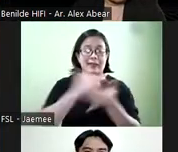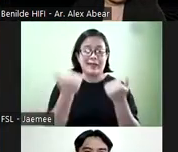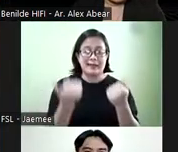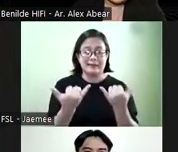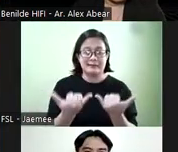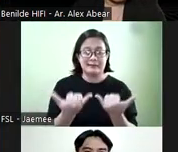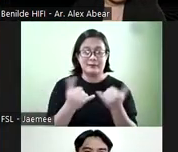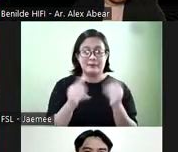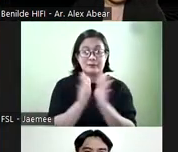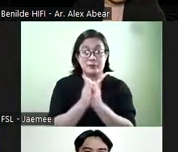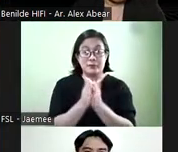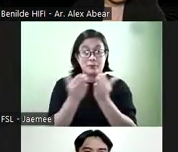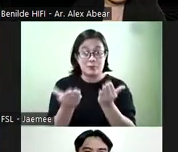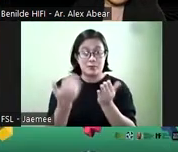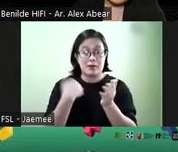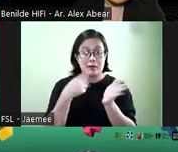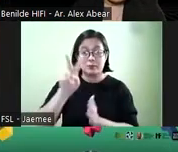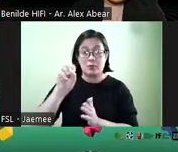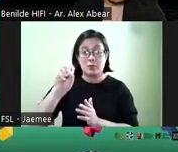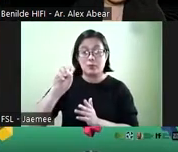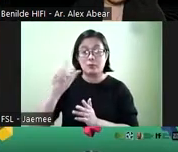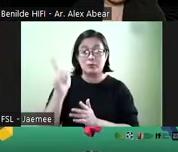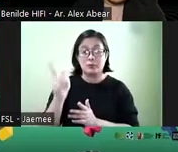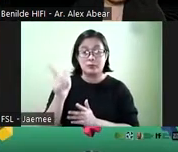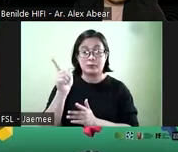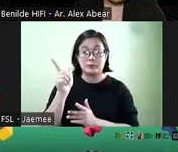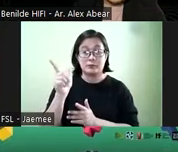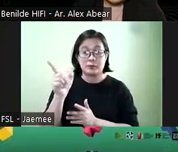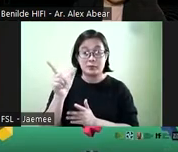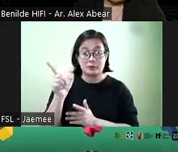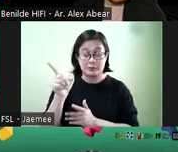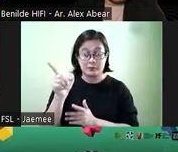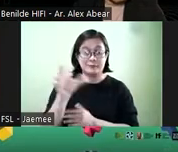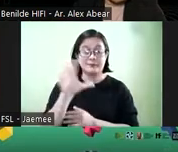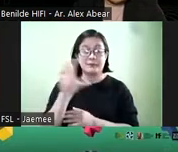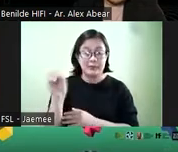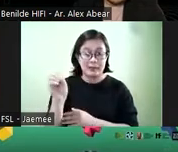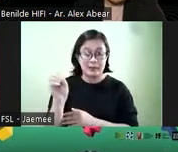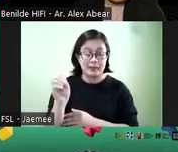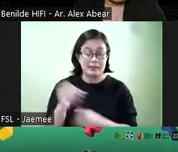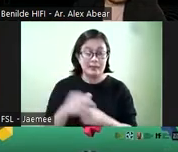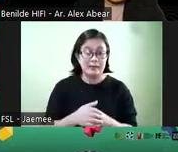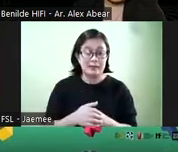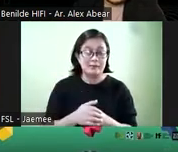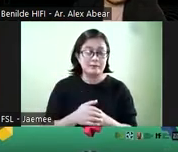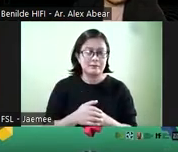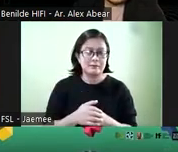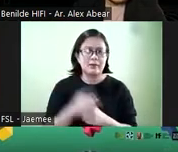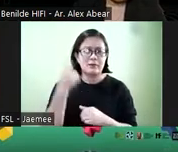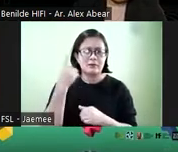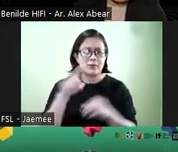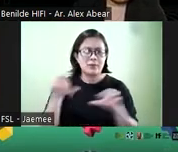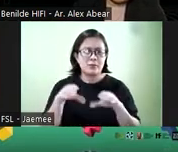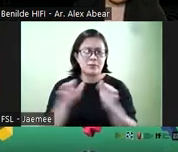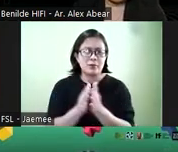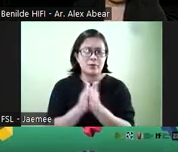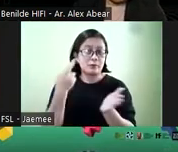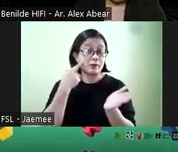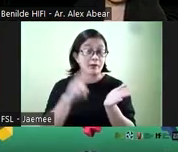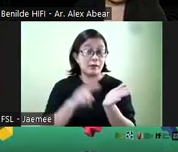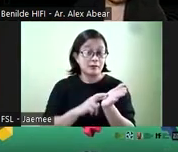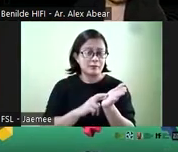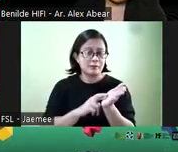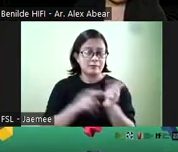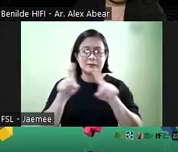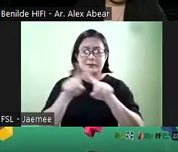launched last year, 2021. And the importance or help of the workbook was actually recognized by various